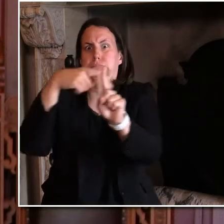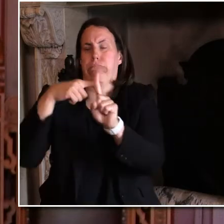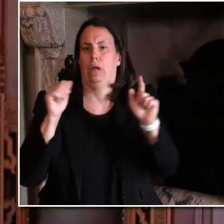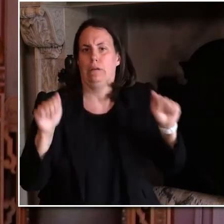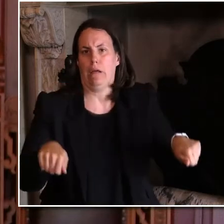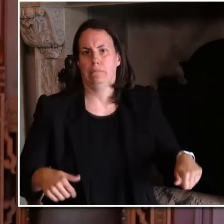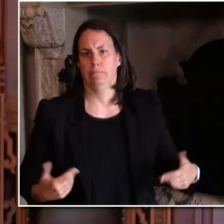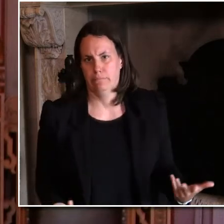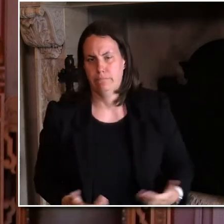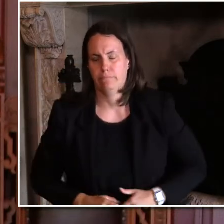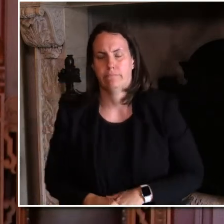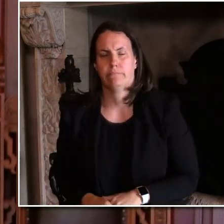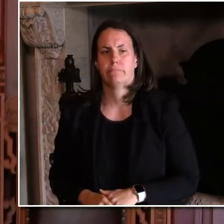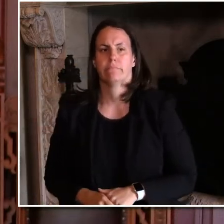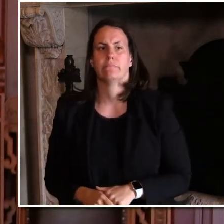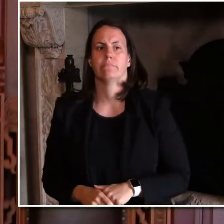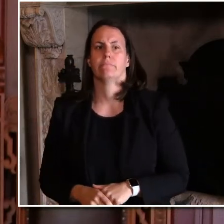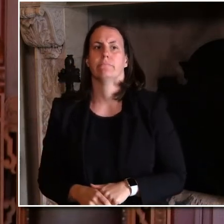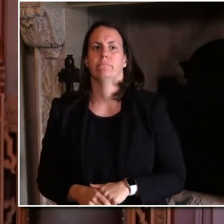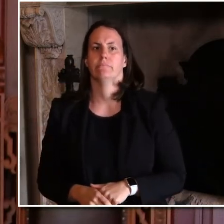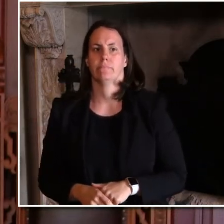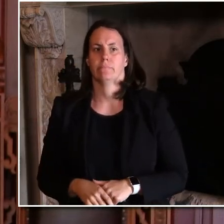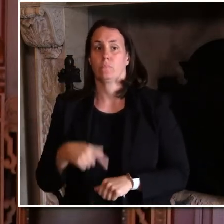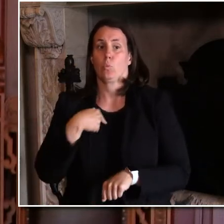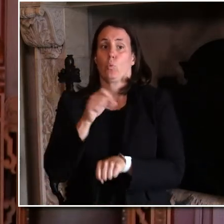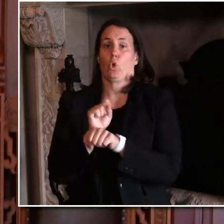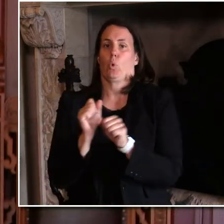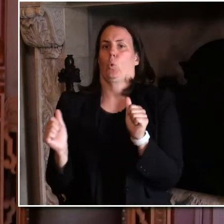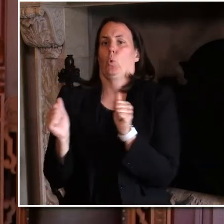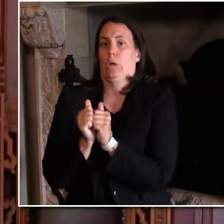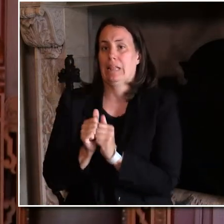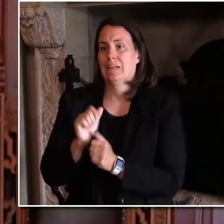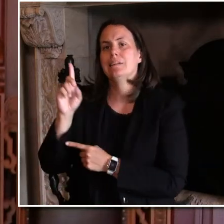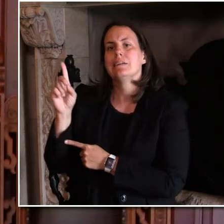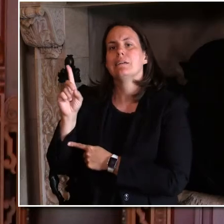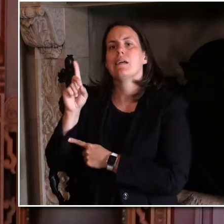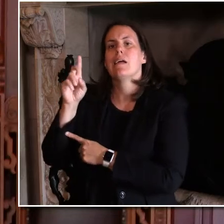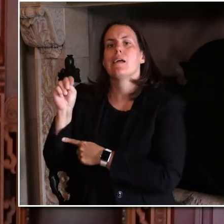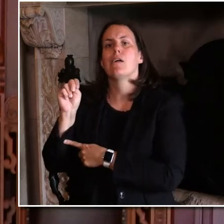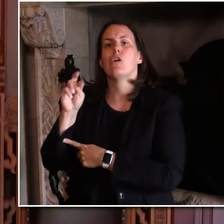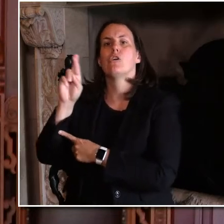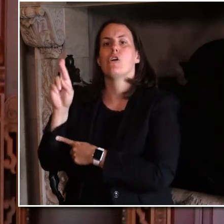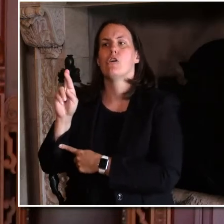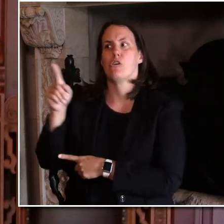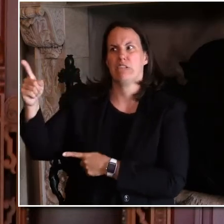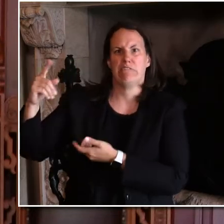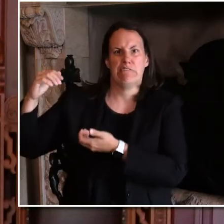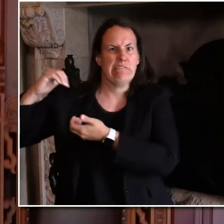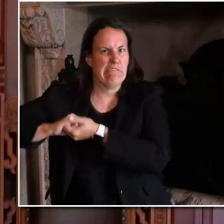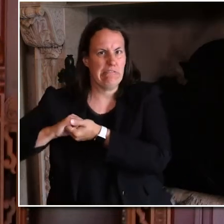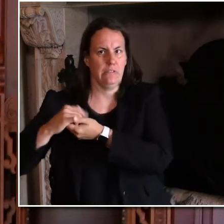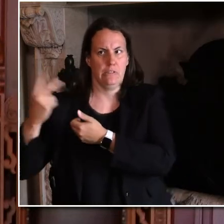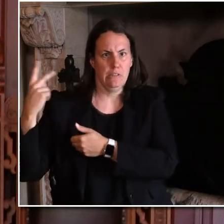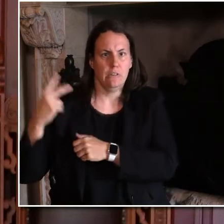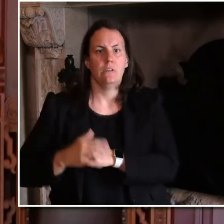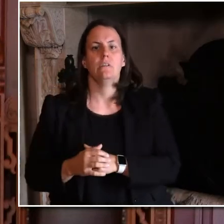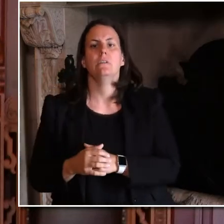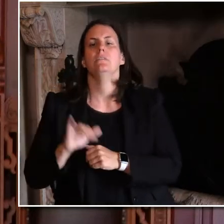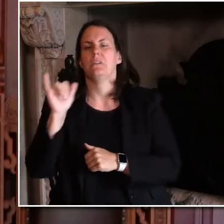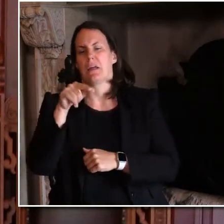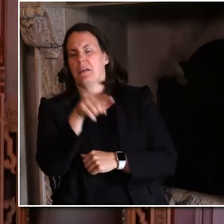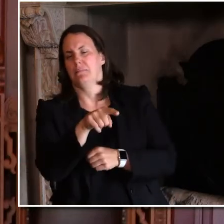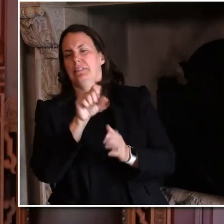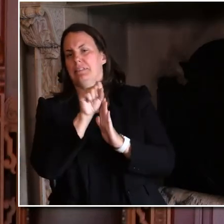Health Services, but also with the Department of Natural Resources, and it's being spearheaded by the Wisconsin State Laboratory of Hygiene, who will be working